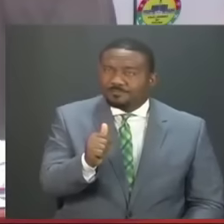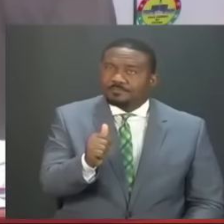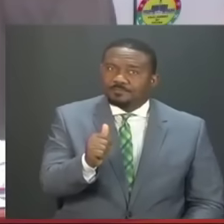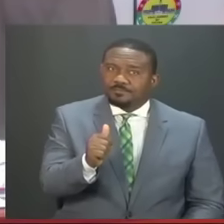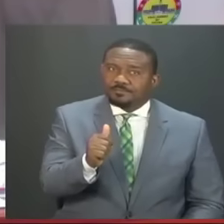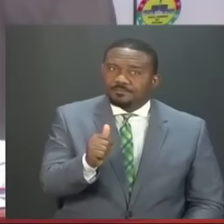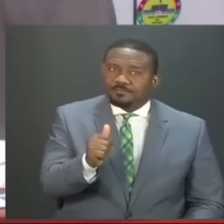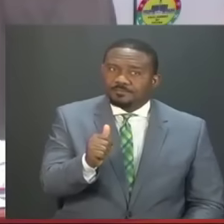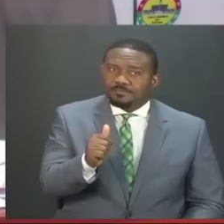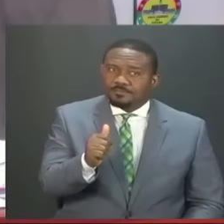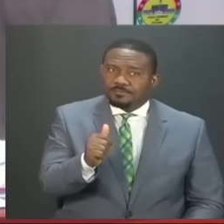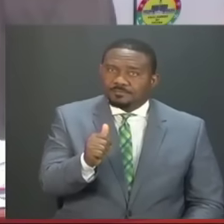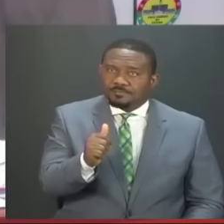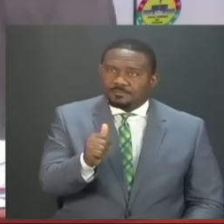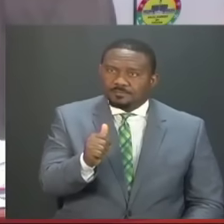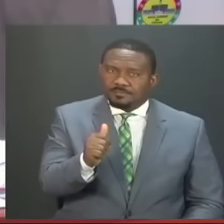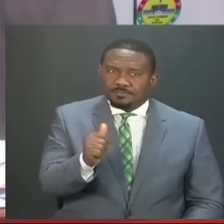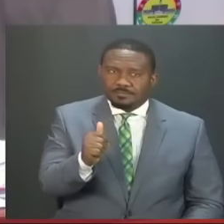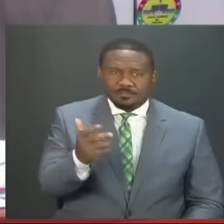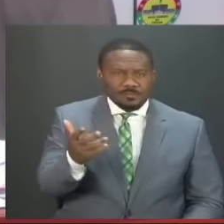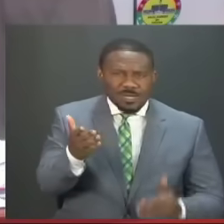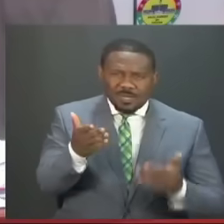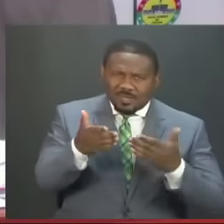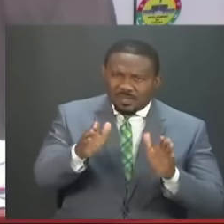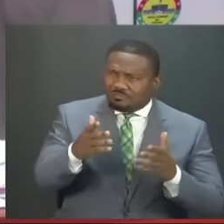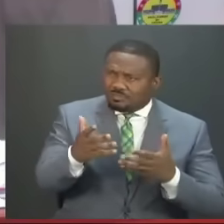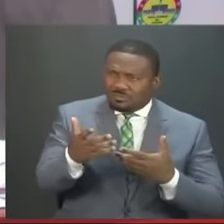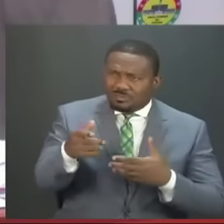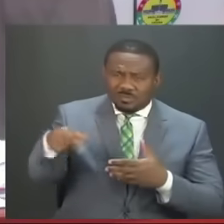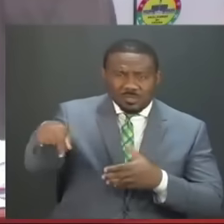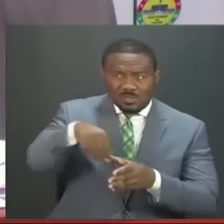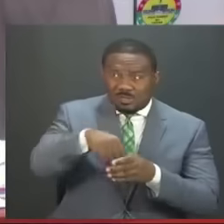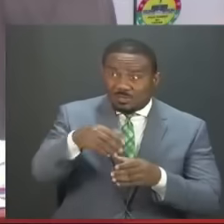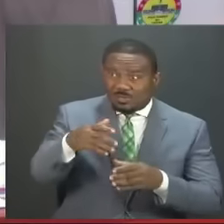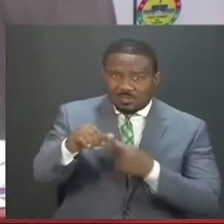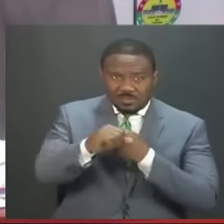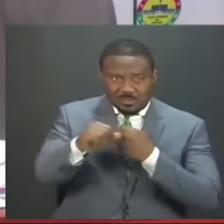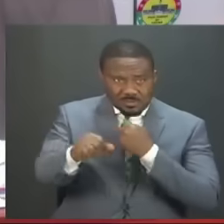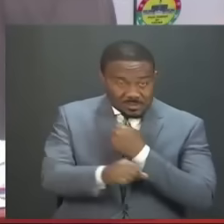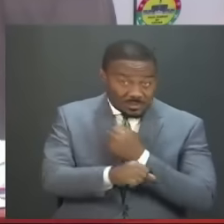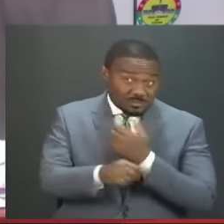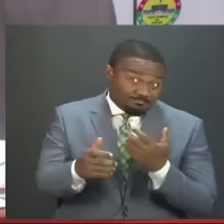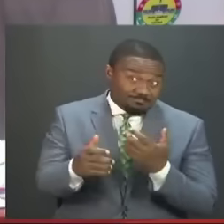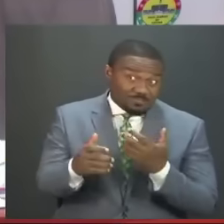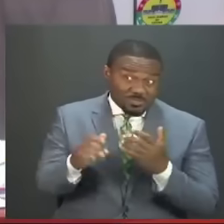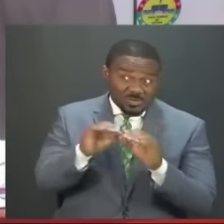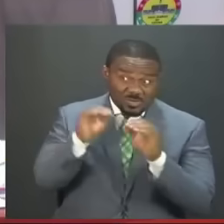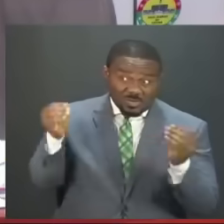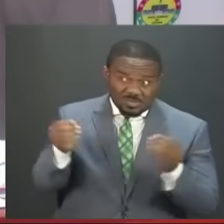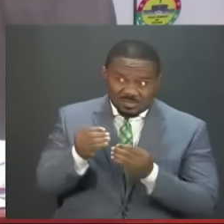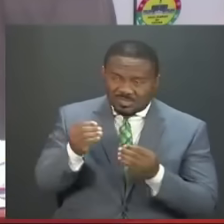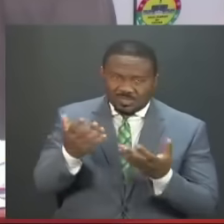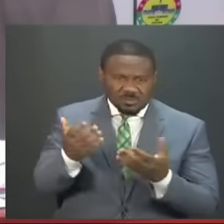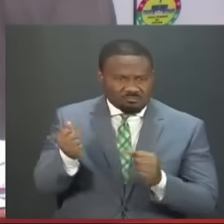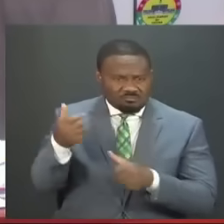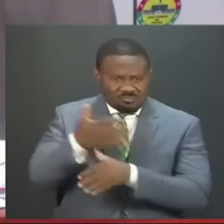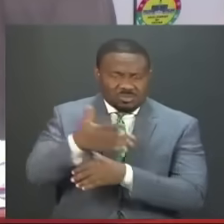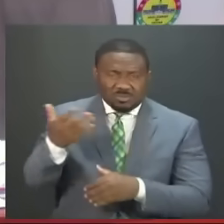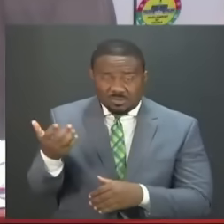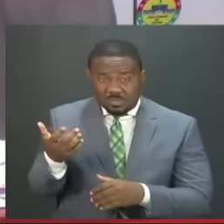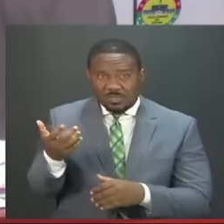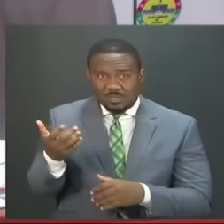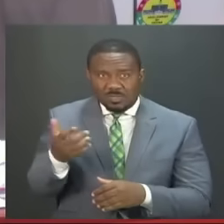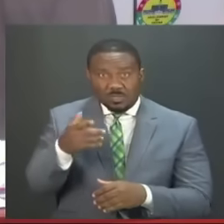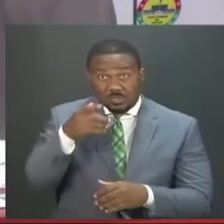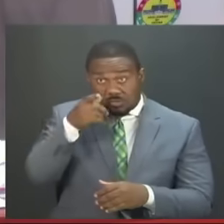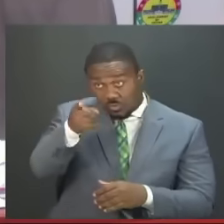as bringing any other state organ into disrepute. You sit there, Mr. Speaker, have a duty